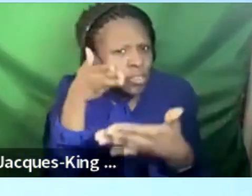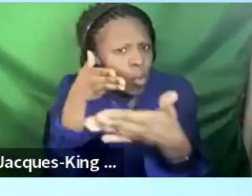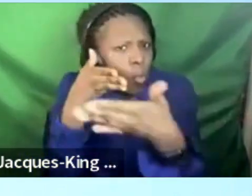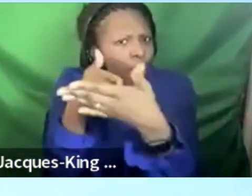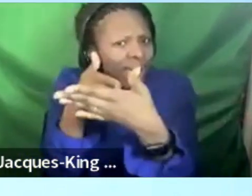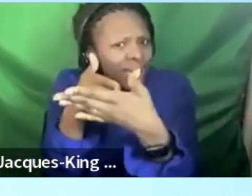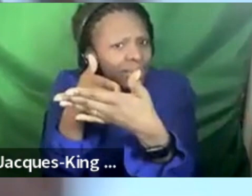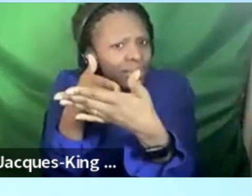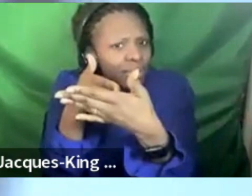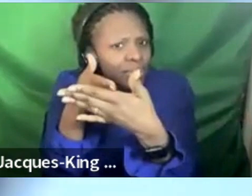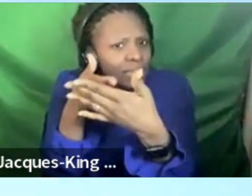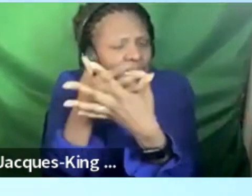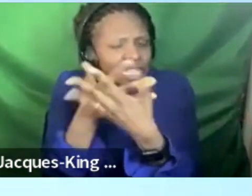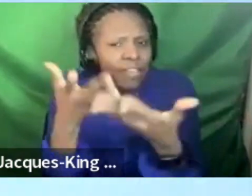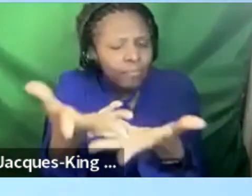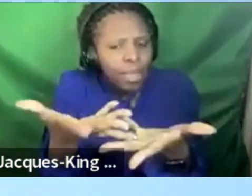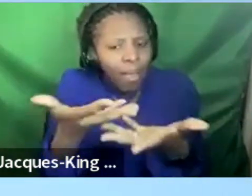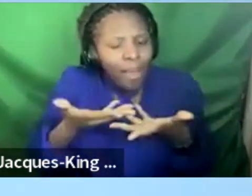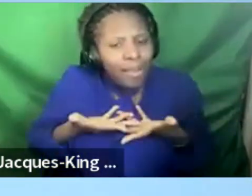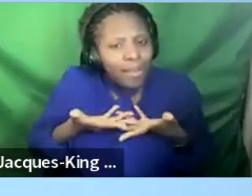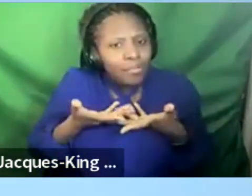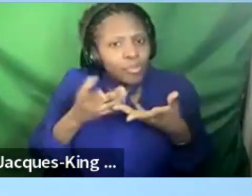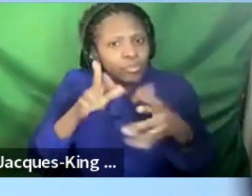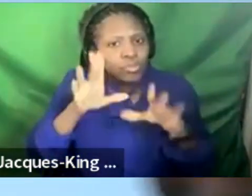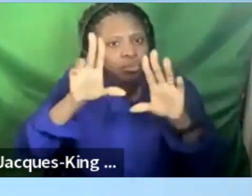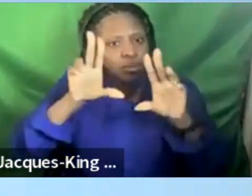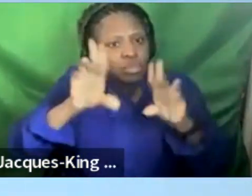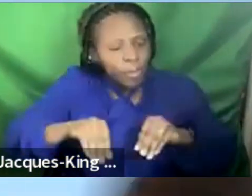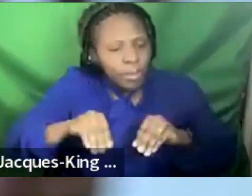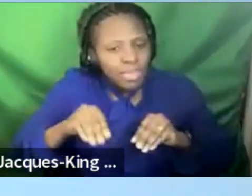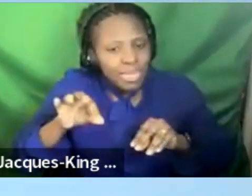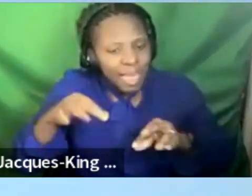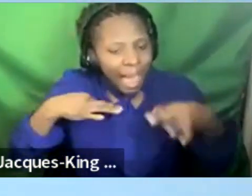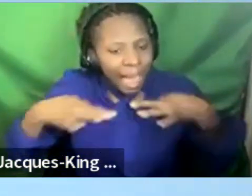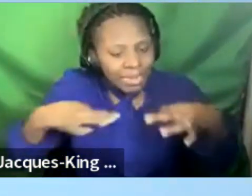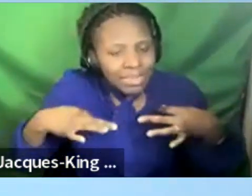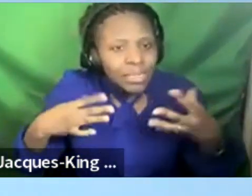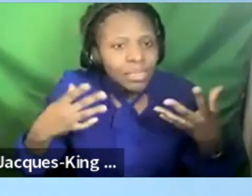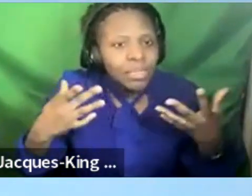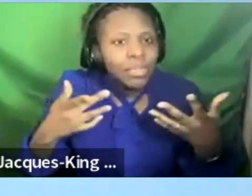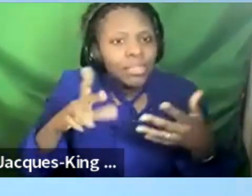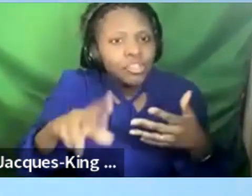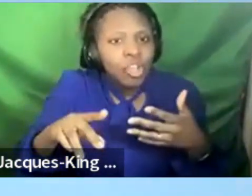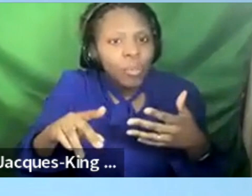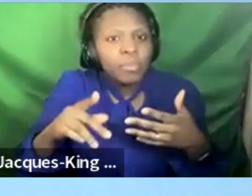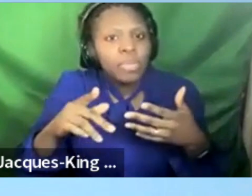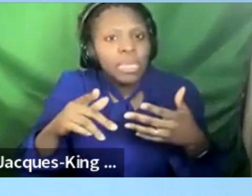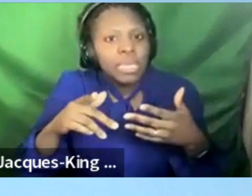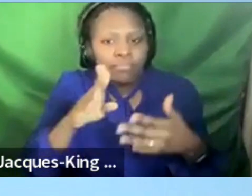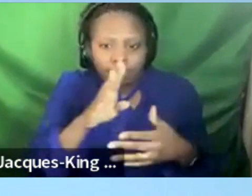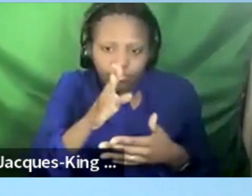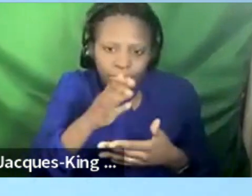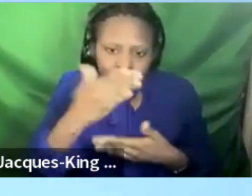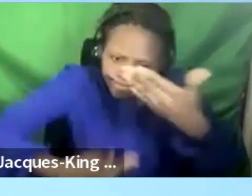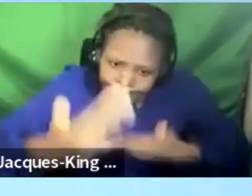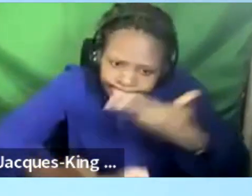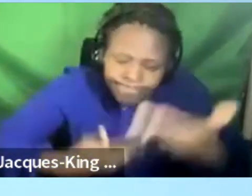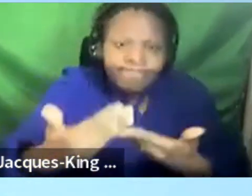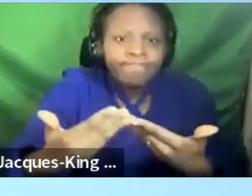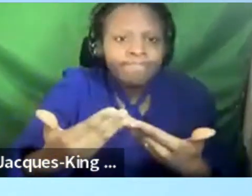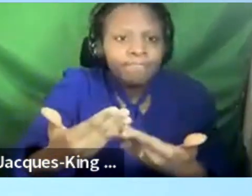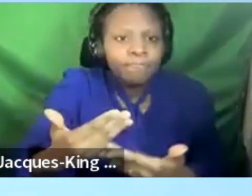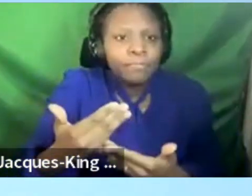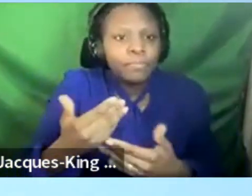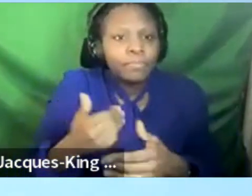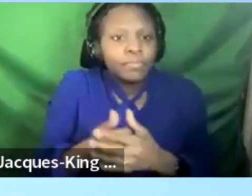I've been taught to love? All of that is there. And so I love to get a piece like that and go, Oh, I don't know how I feel